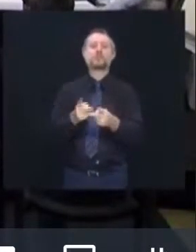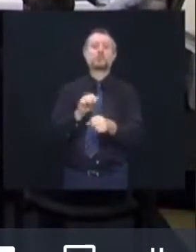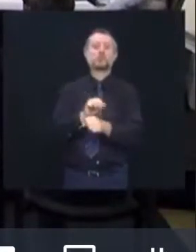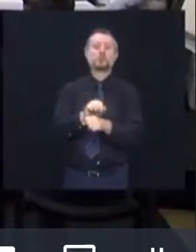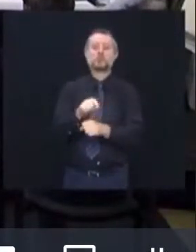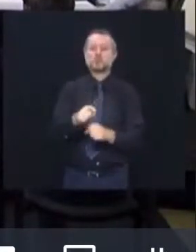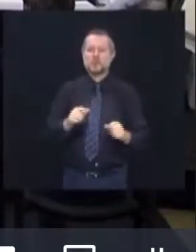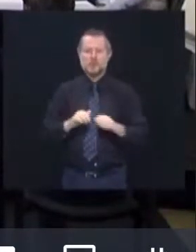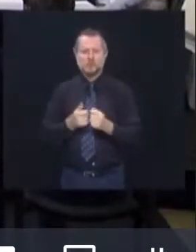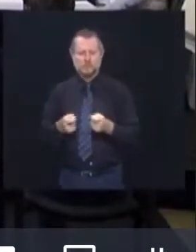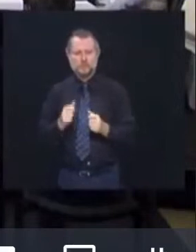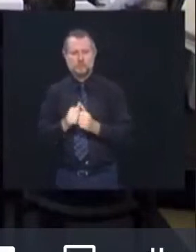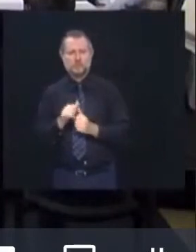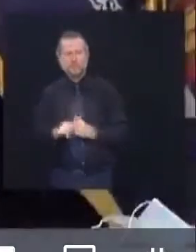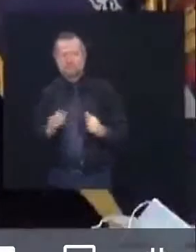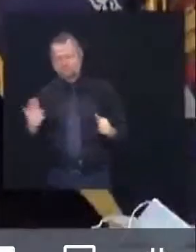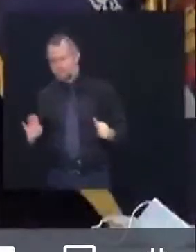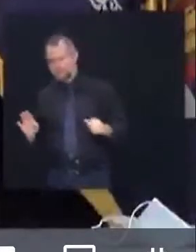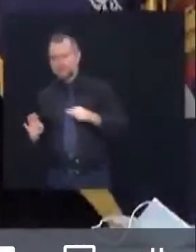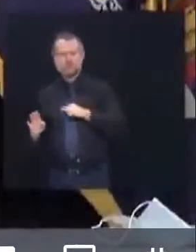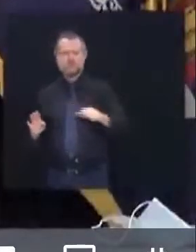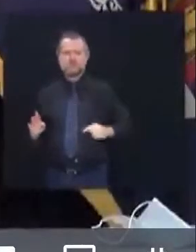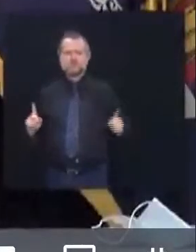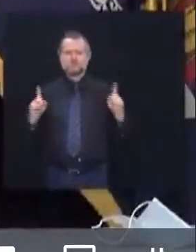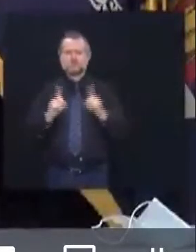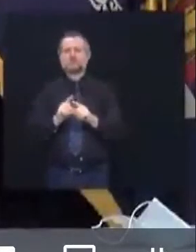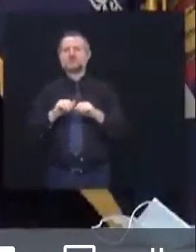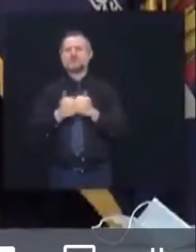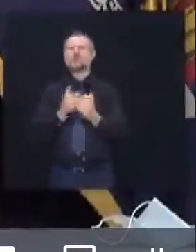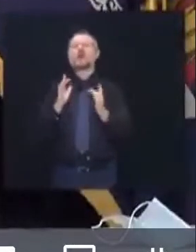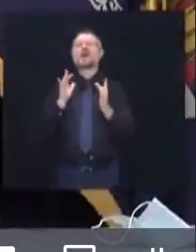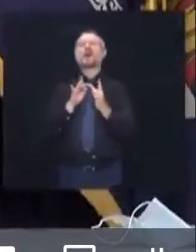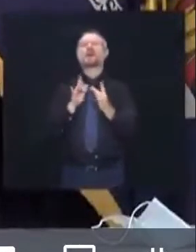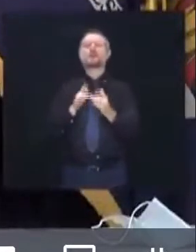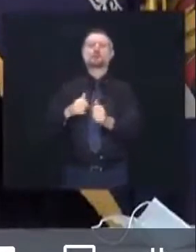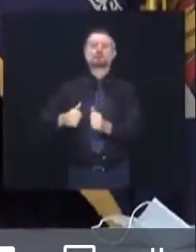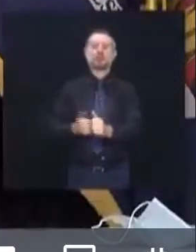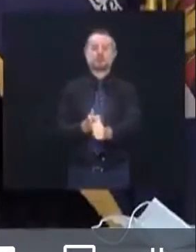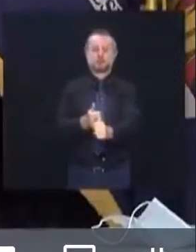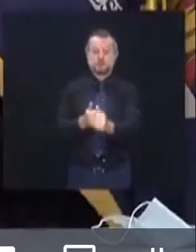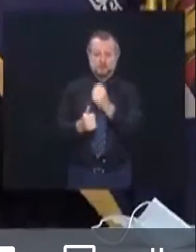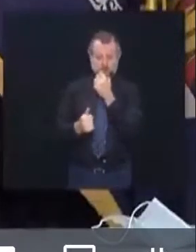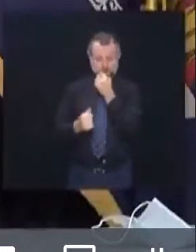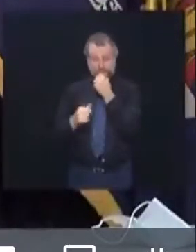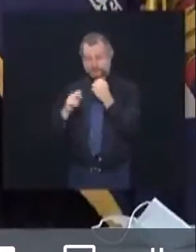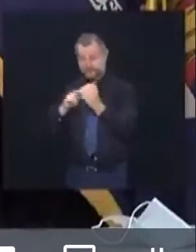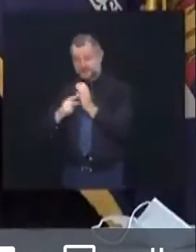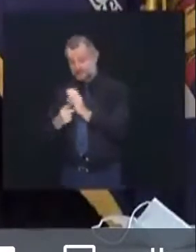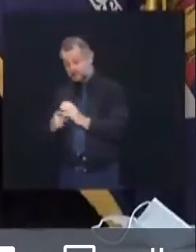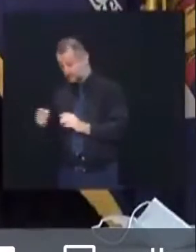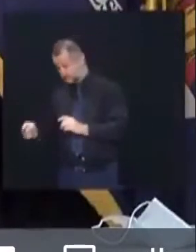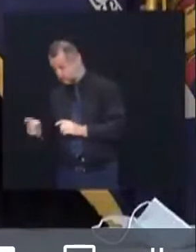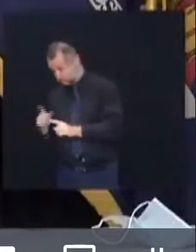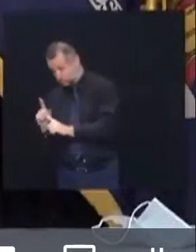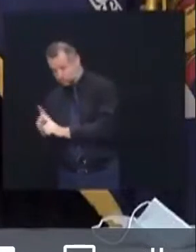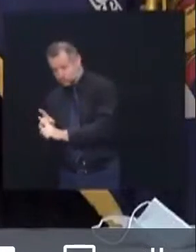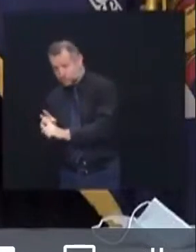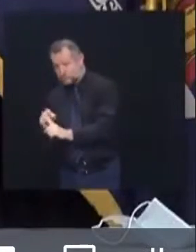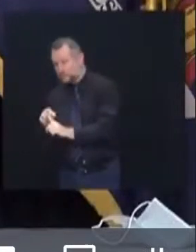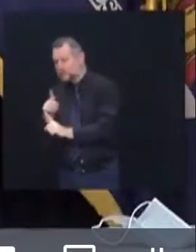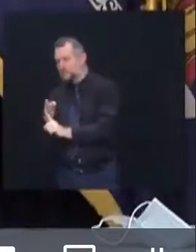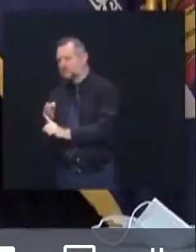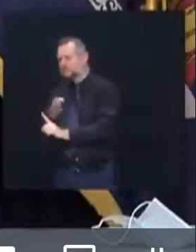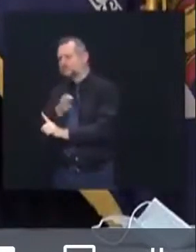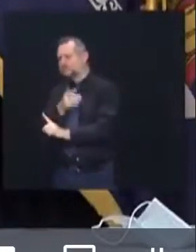tracing. You can find that because you contact trace them back to the place of employment. They'll